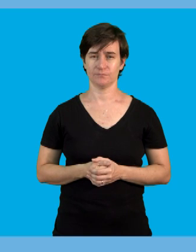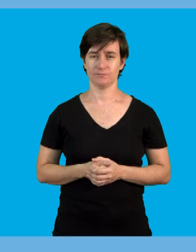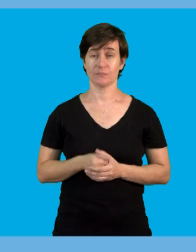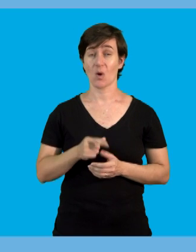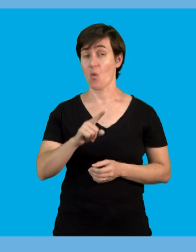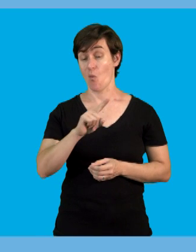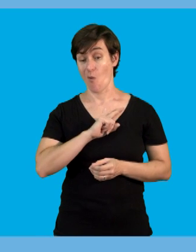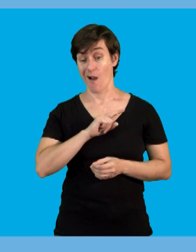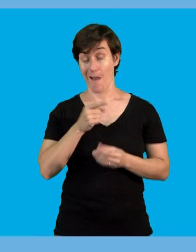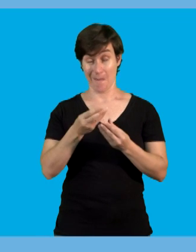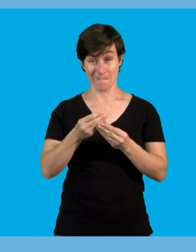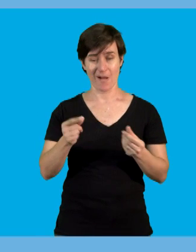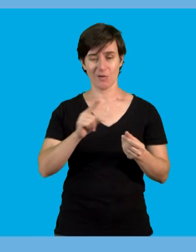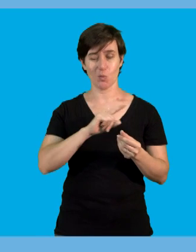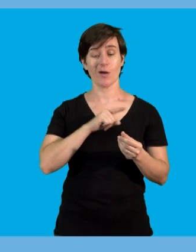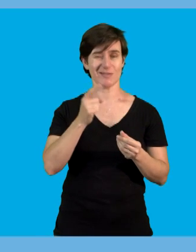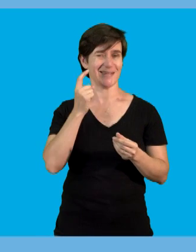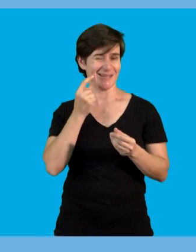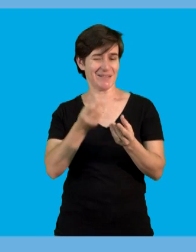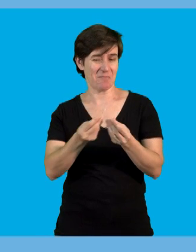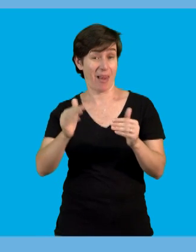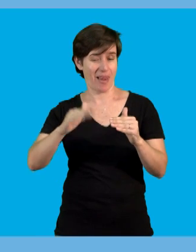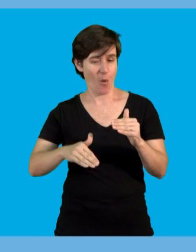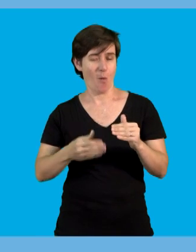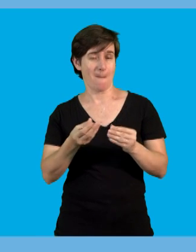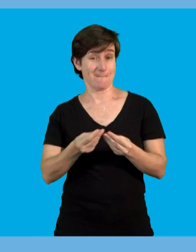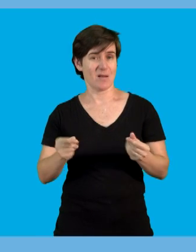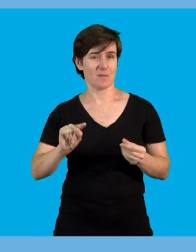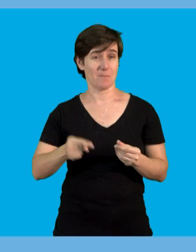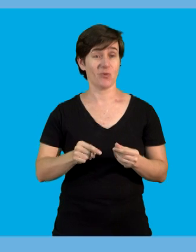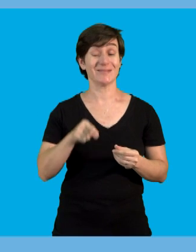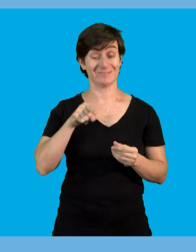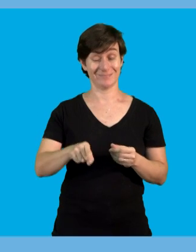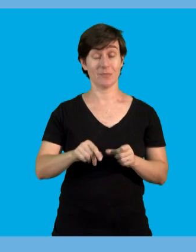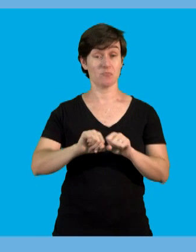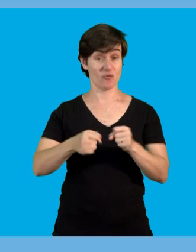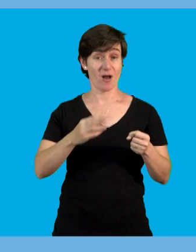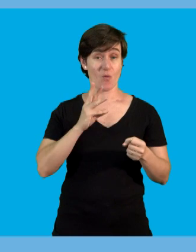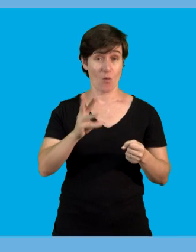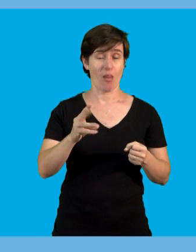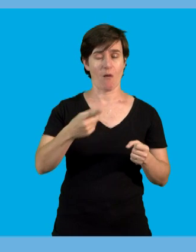will melt because of the low melting point and break,